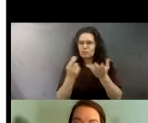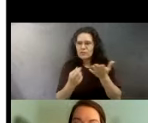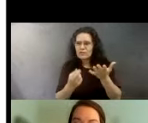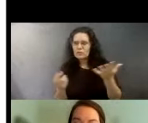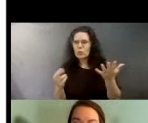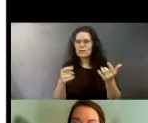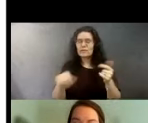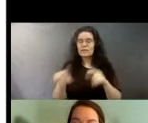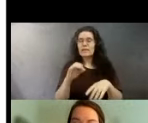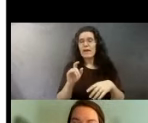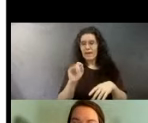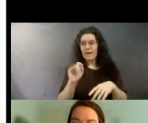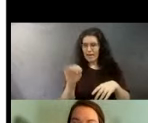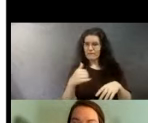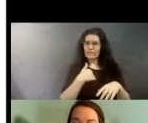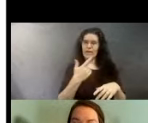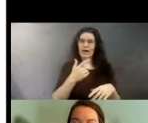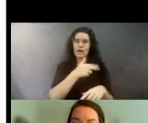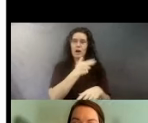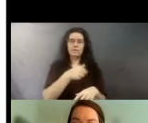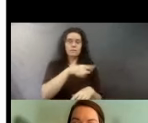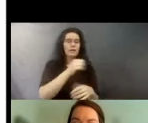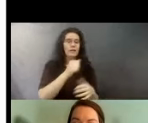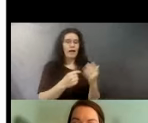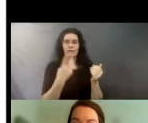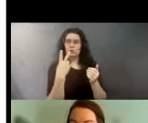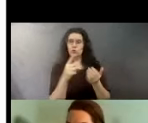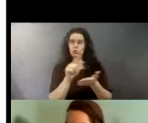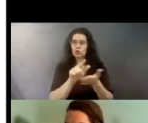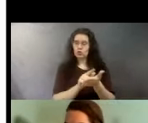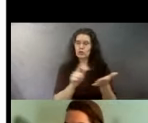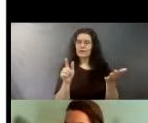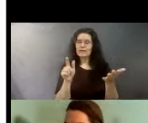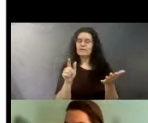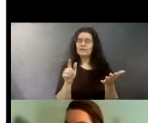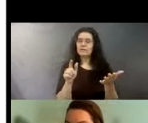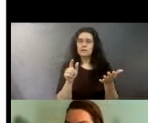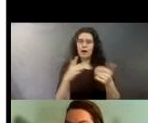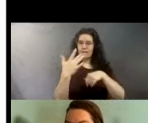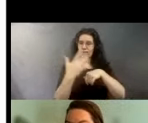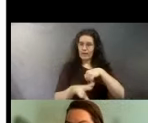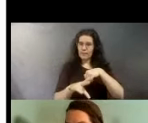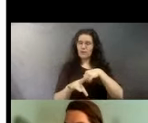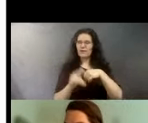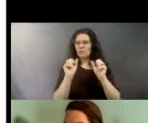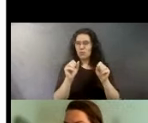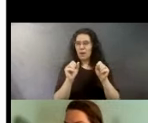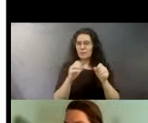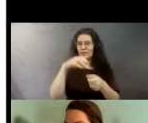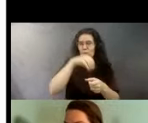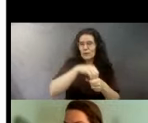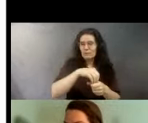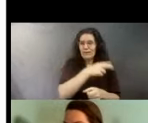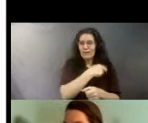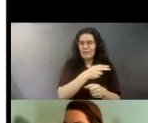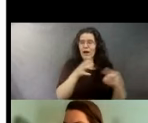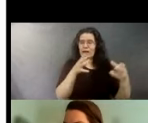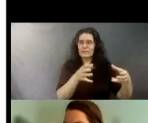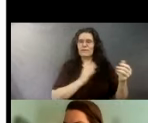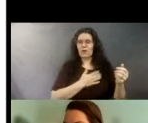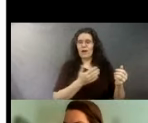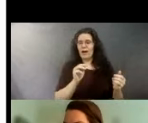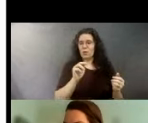would probably be located in the north, and it would be geographically difficult to have attorneys at all of the